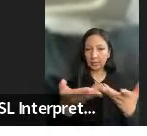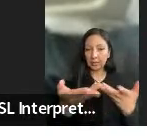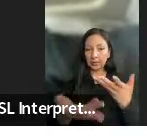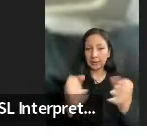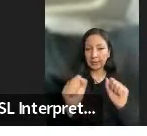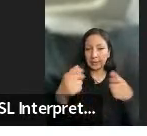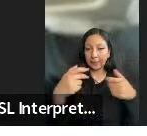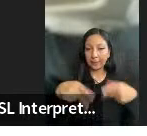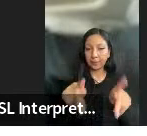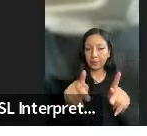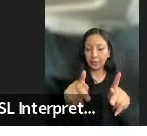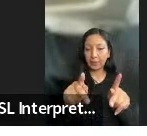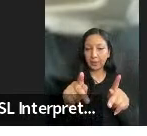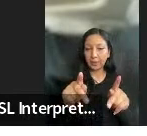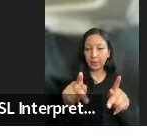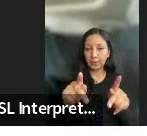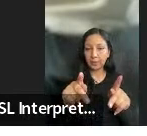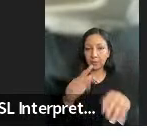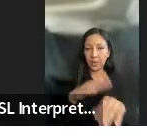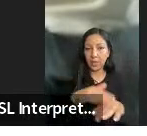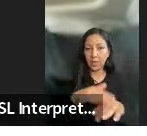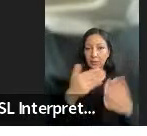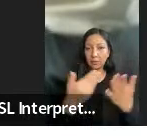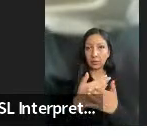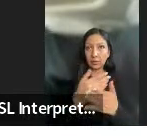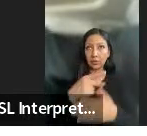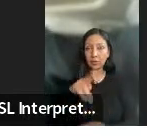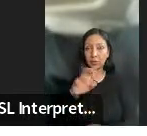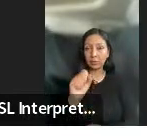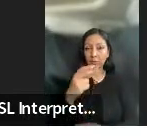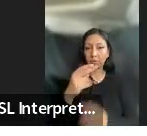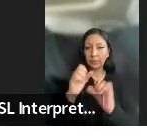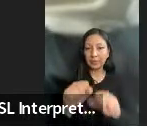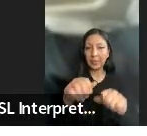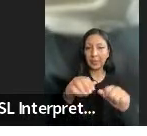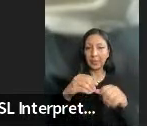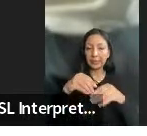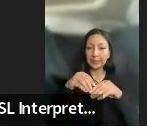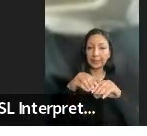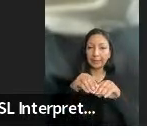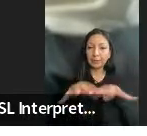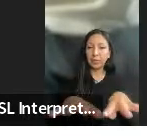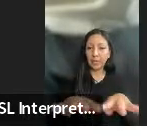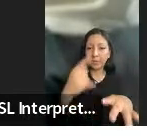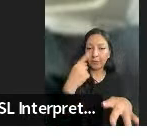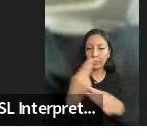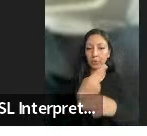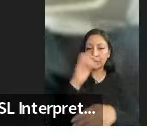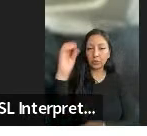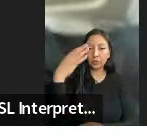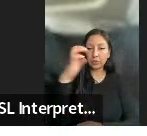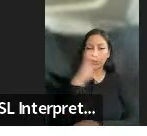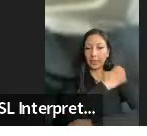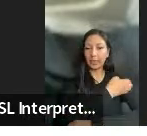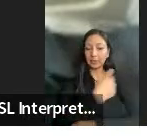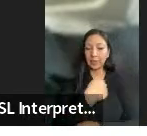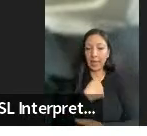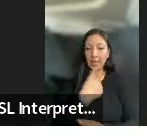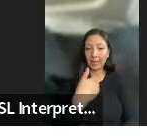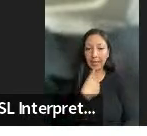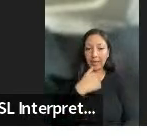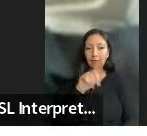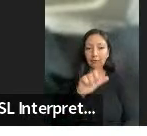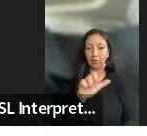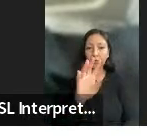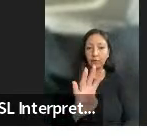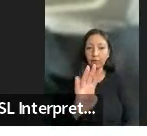allowed on this new push to expand the use of solar energy. I have 24